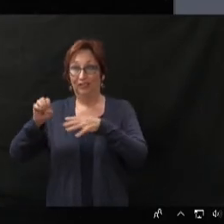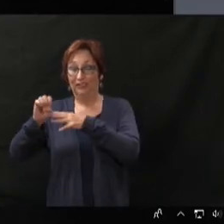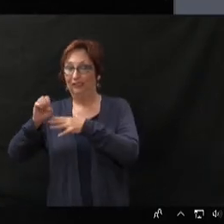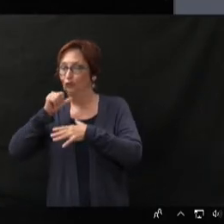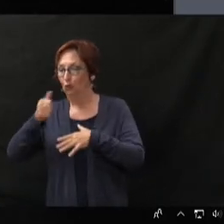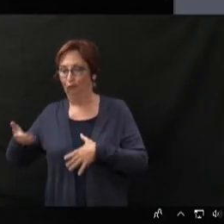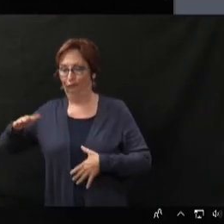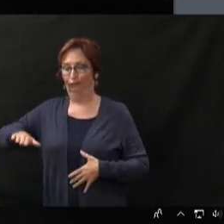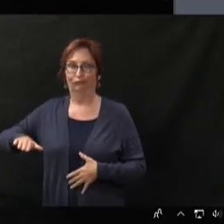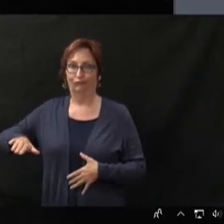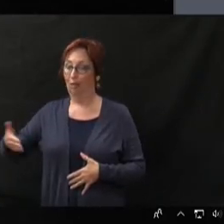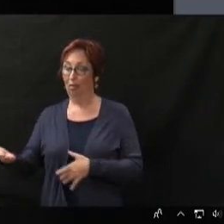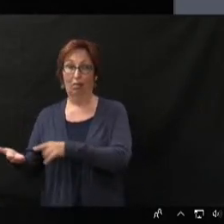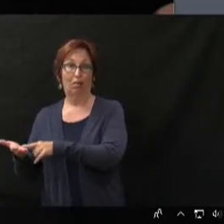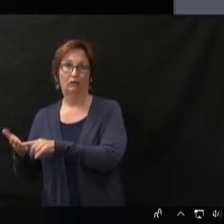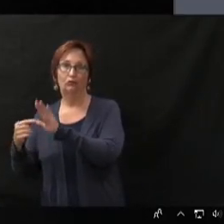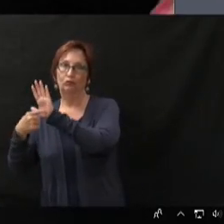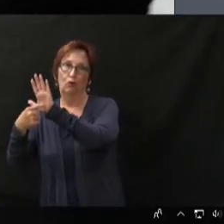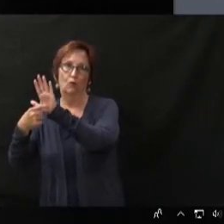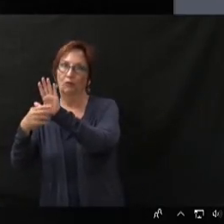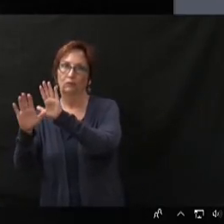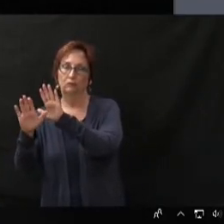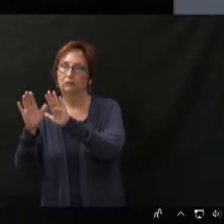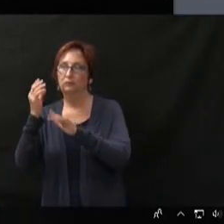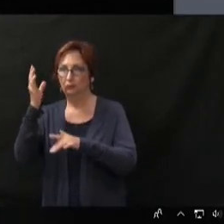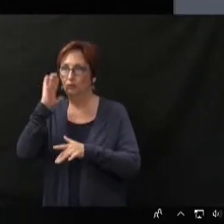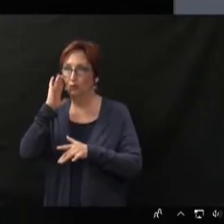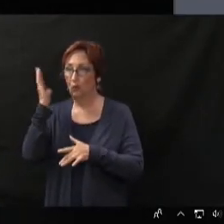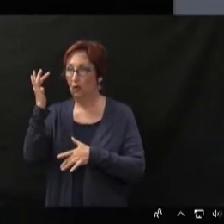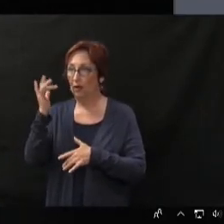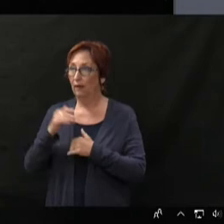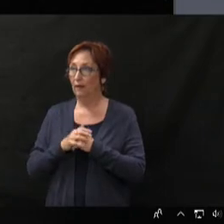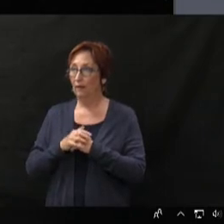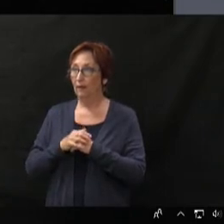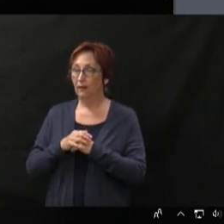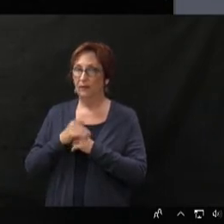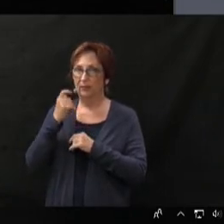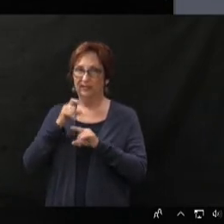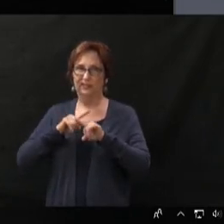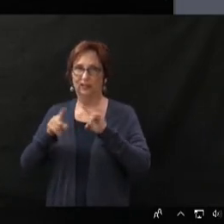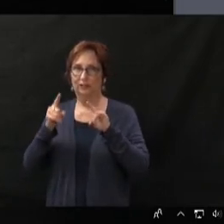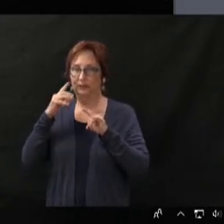here. Does everybody understand why? Okay.